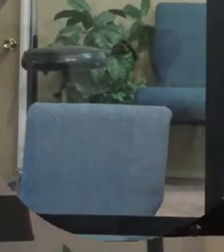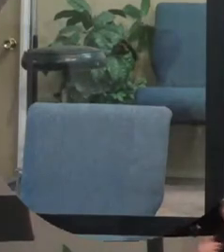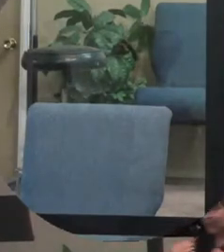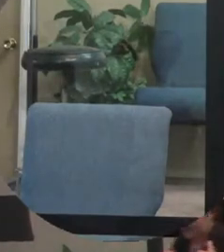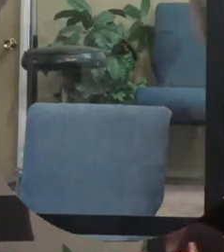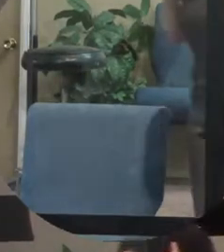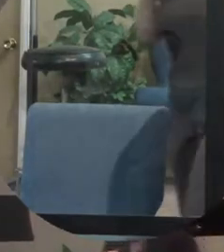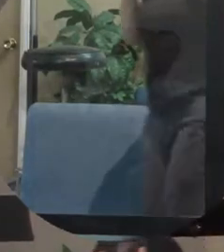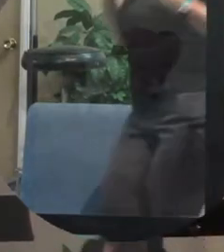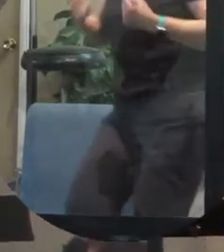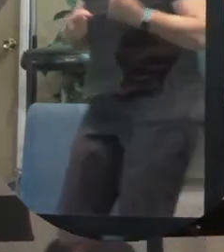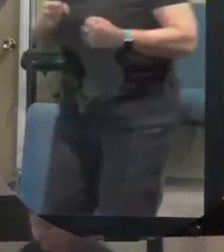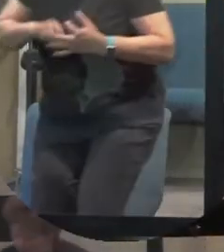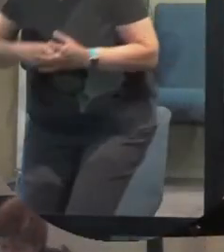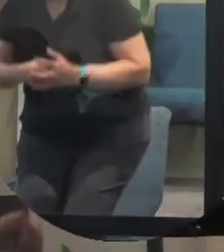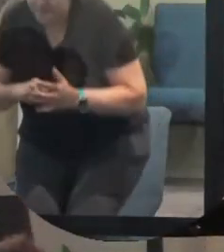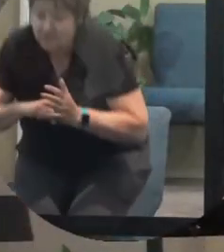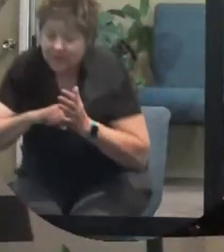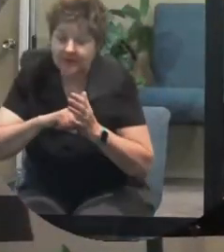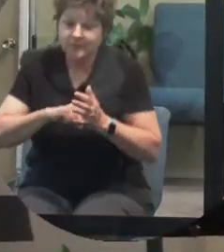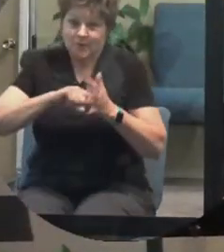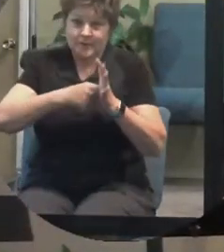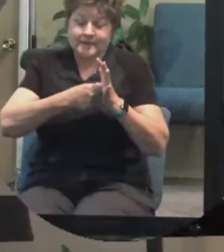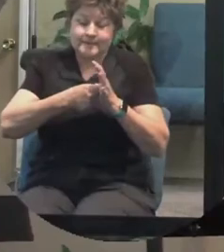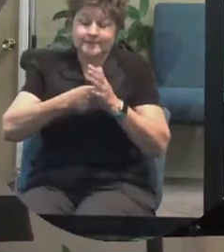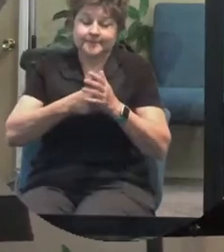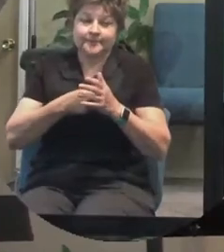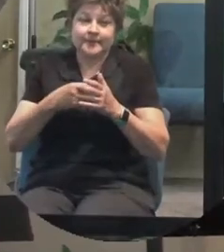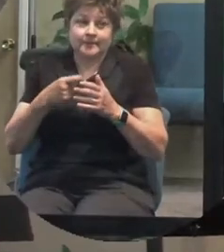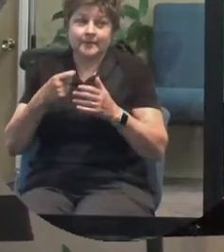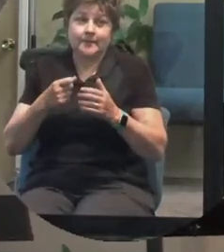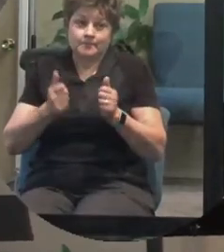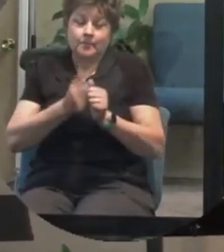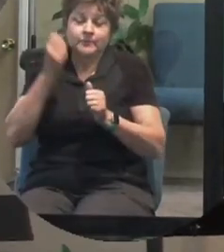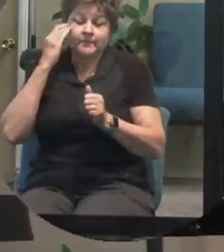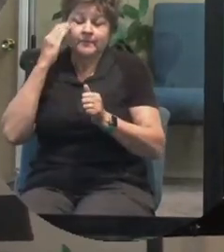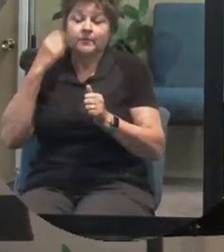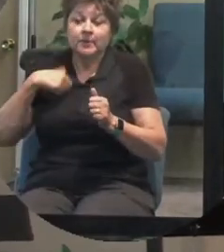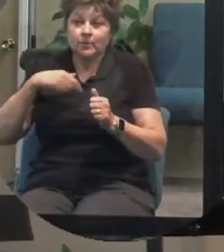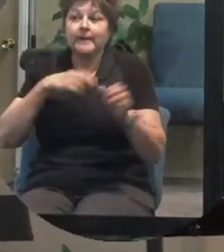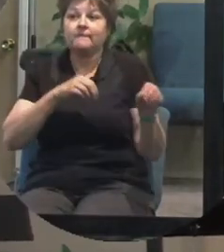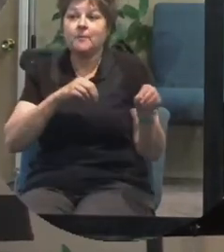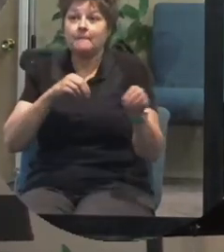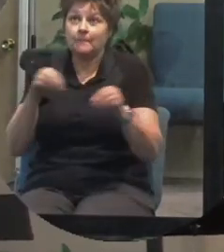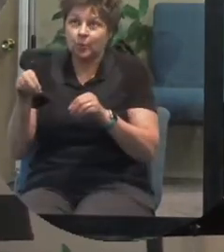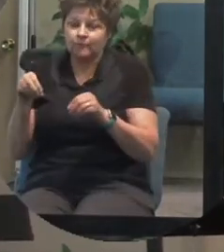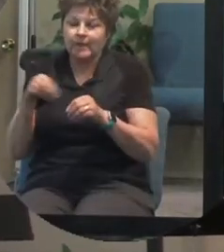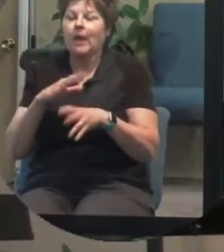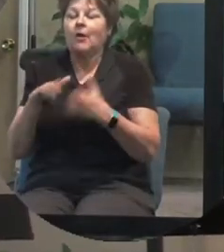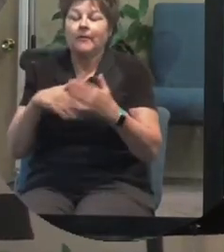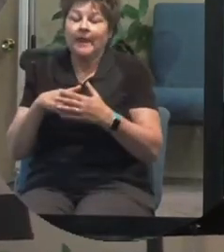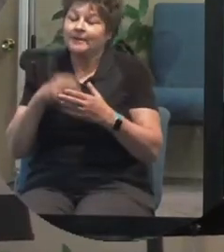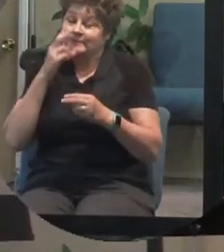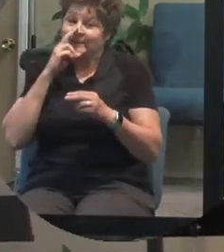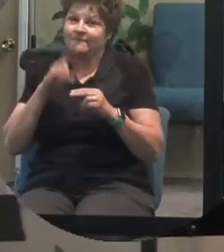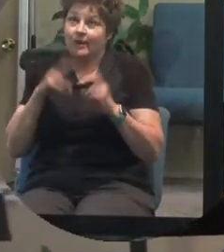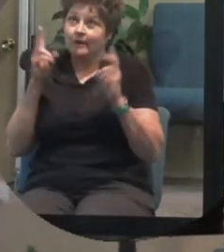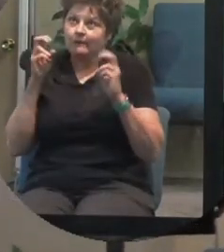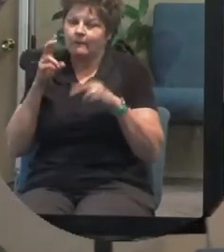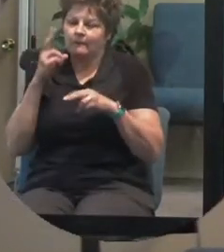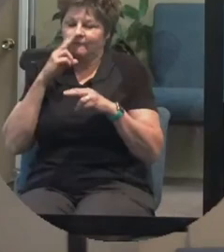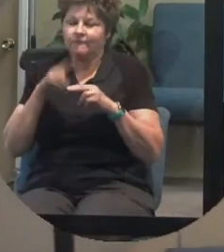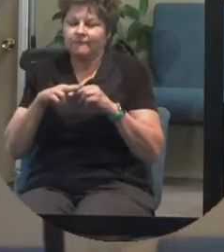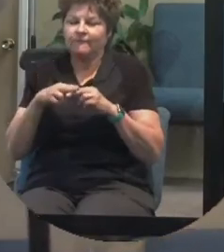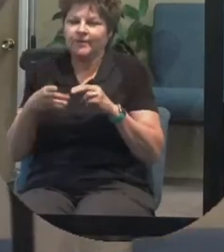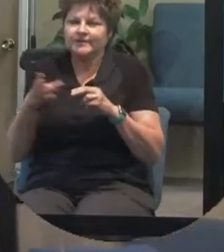most of you know that we have moved and all that fun stuff that goes along with moving. But